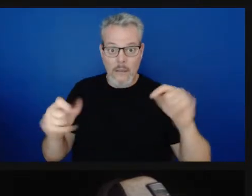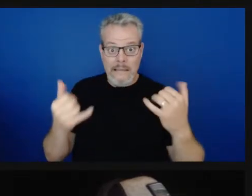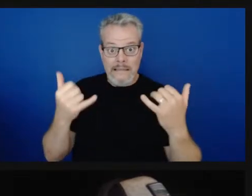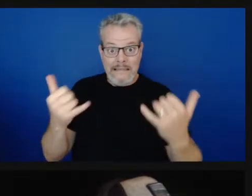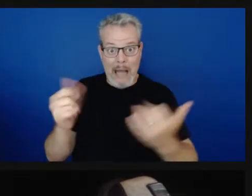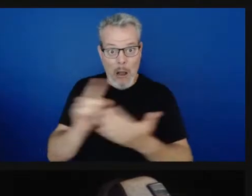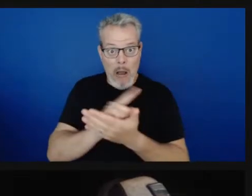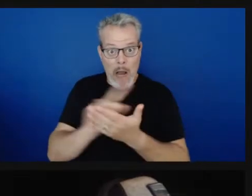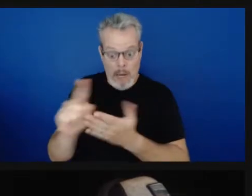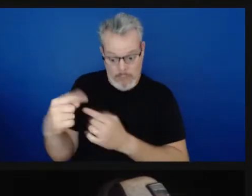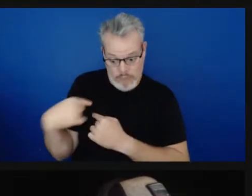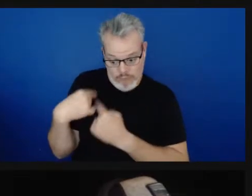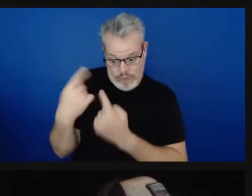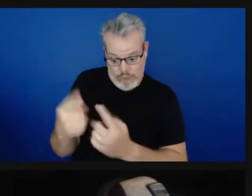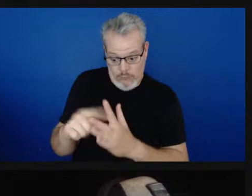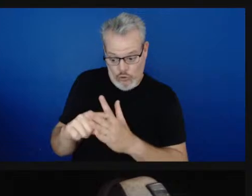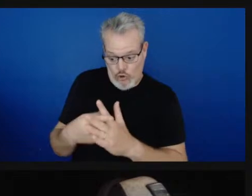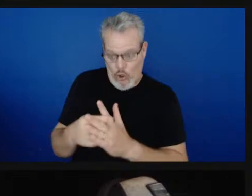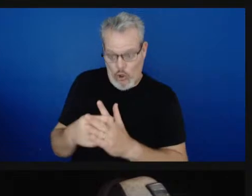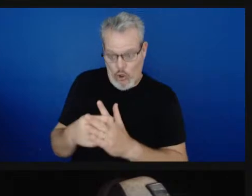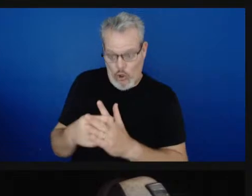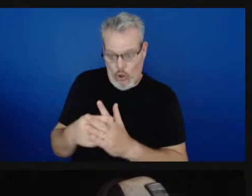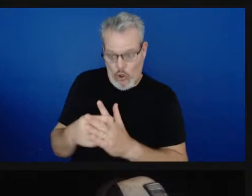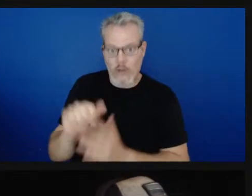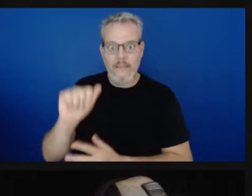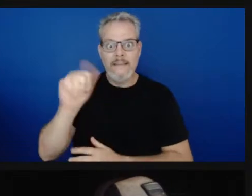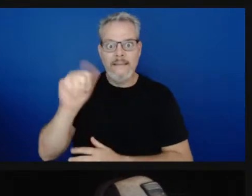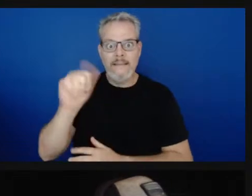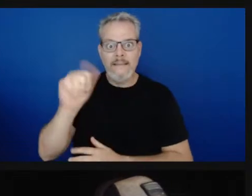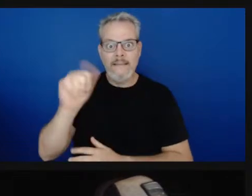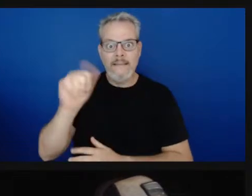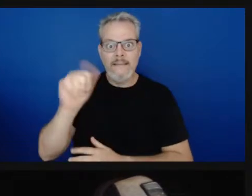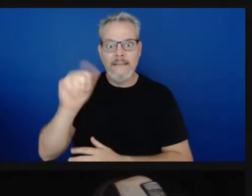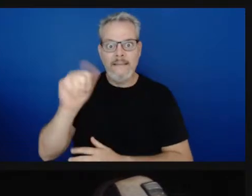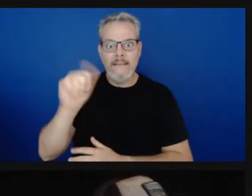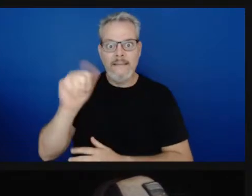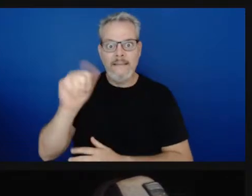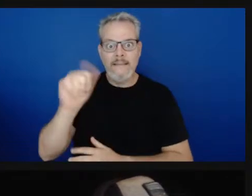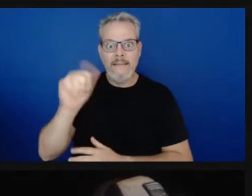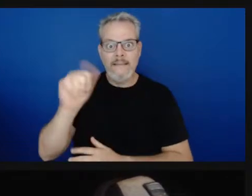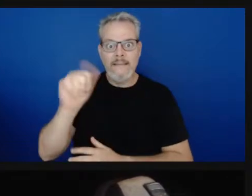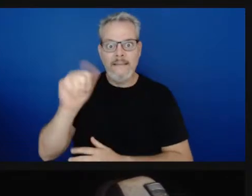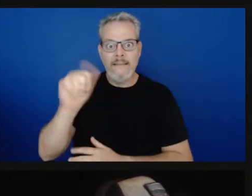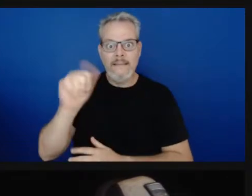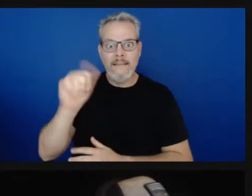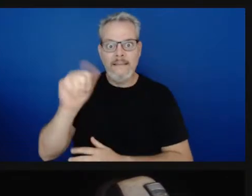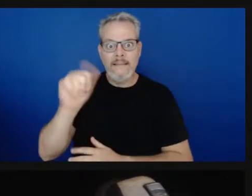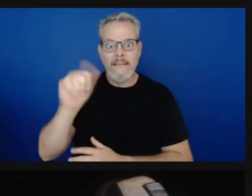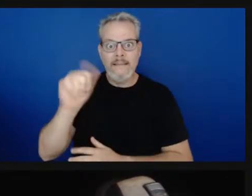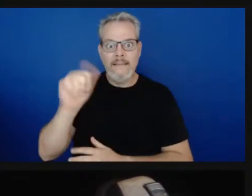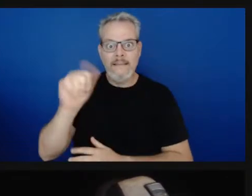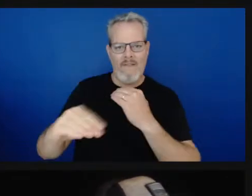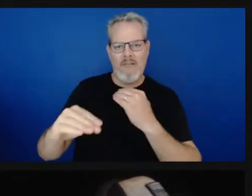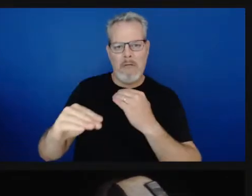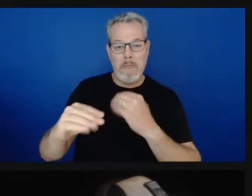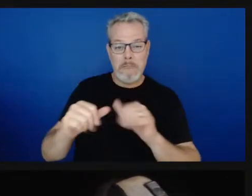the 10th, earthquakes have returned, not quite to the same level as before, and not as